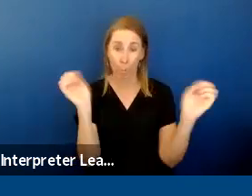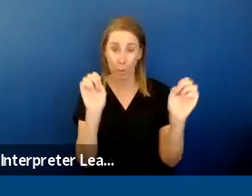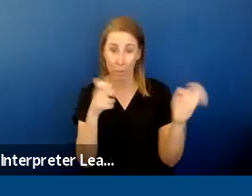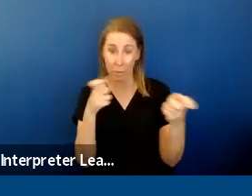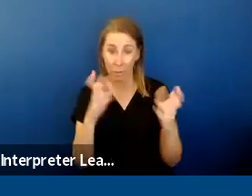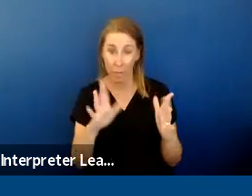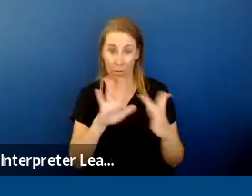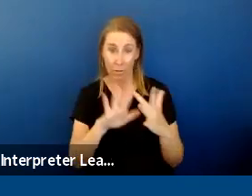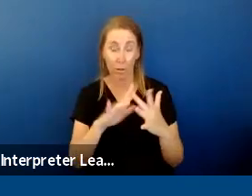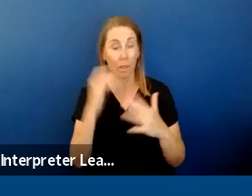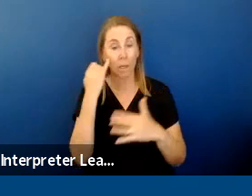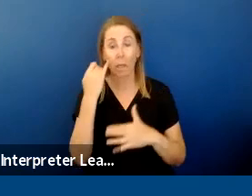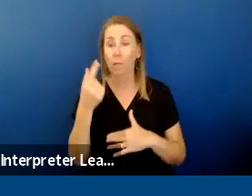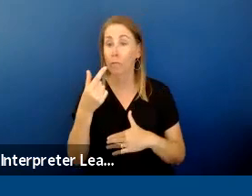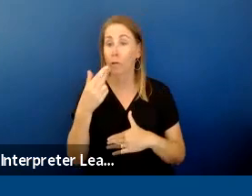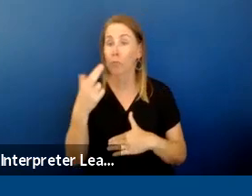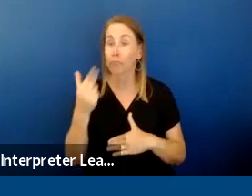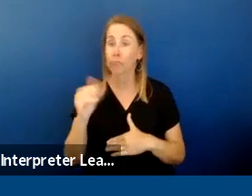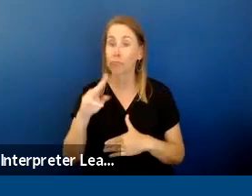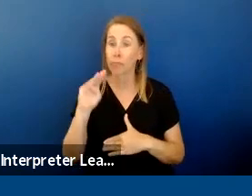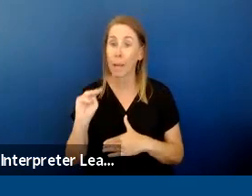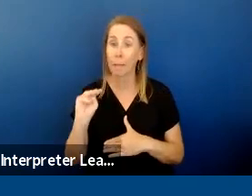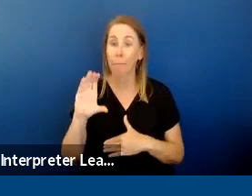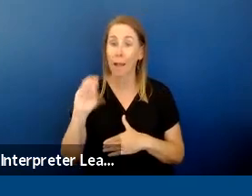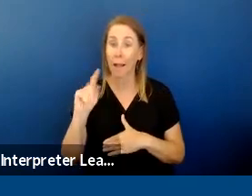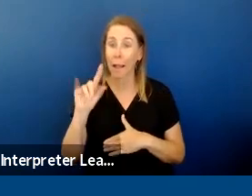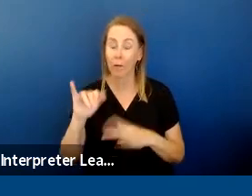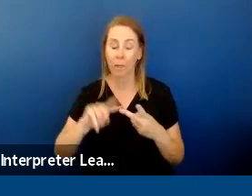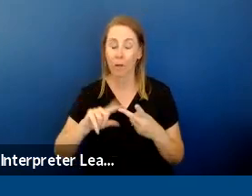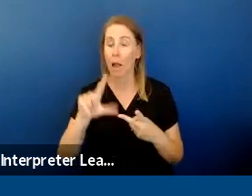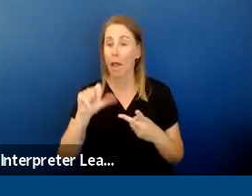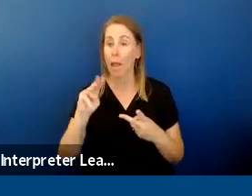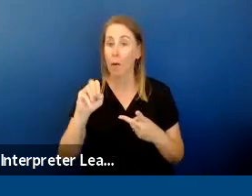I can take a stab at that for Denise.